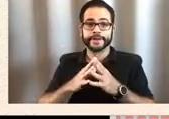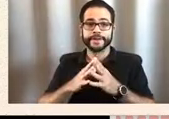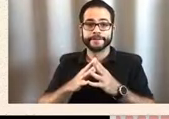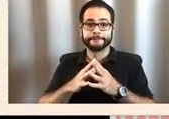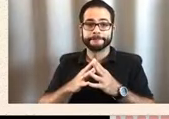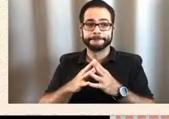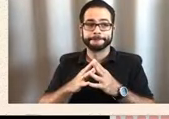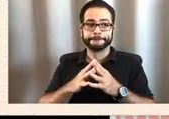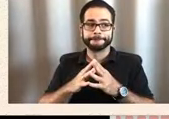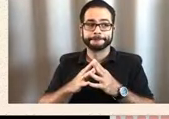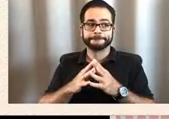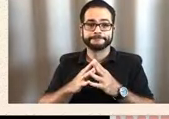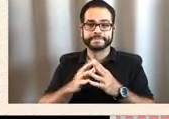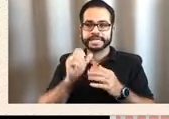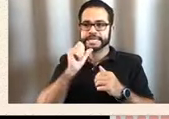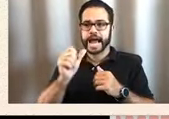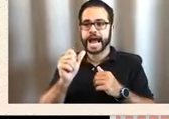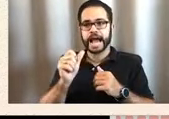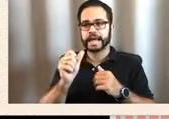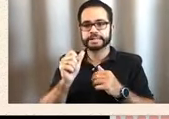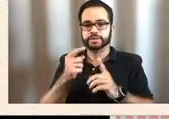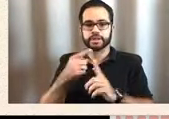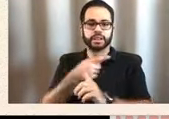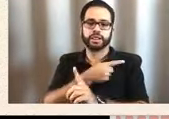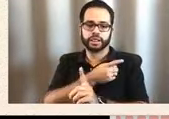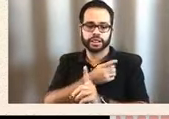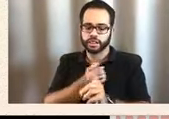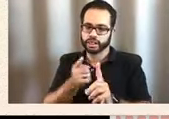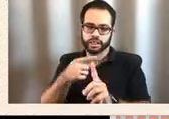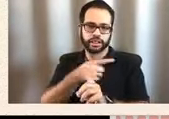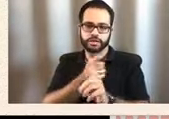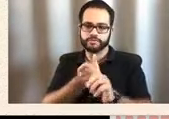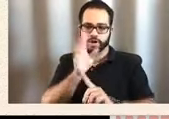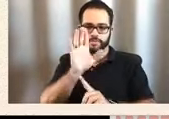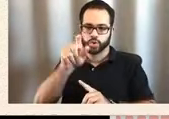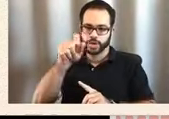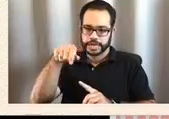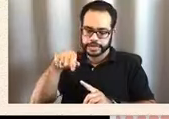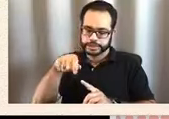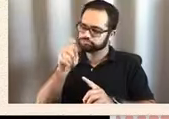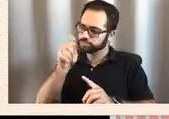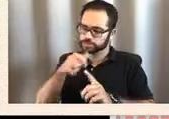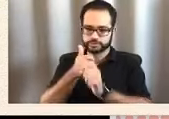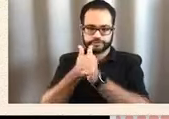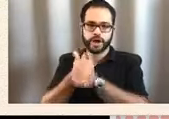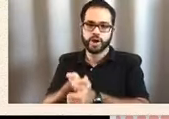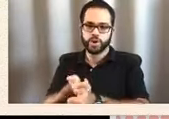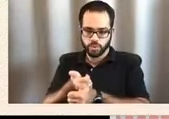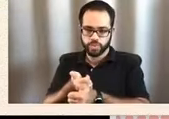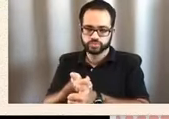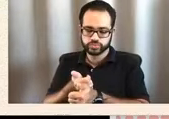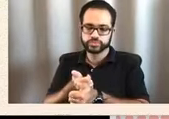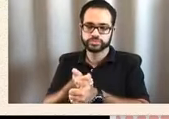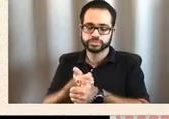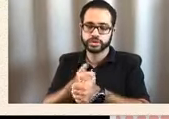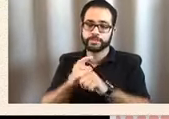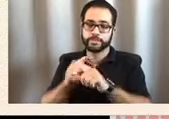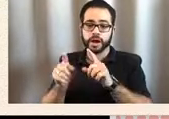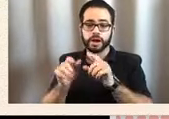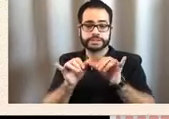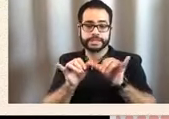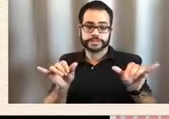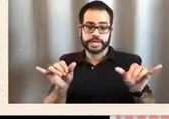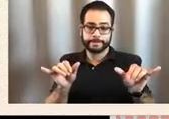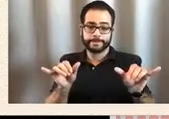not wavering from it in a lot of measures, but in the same token,